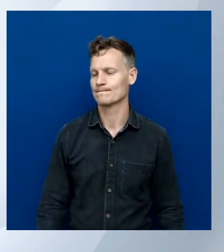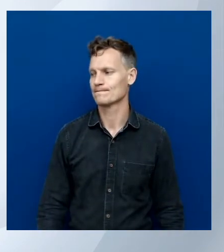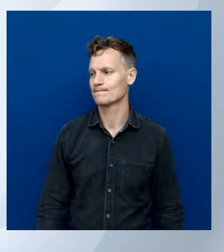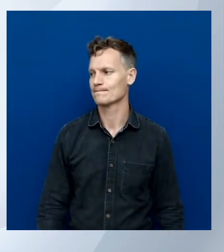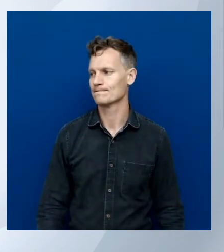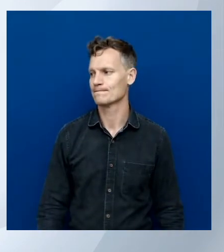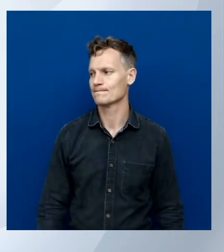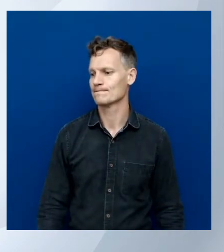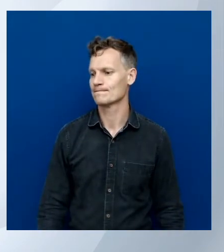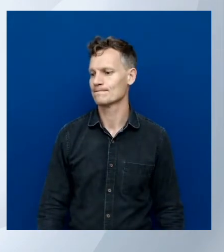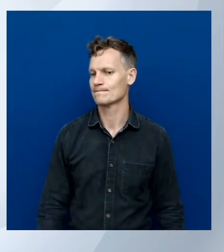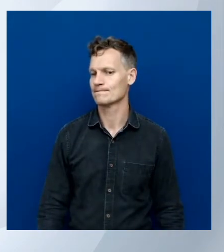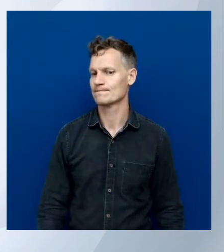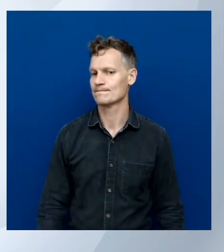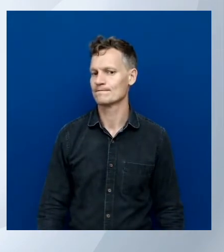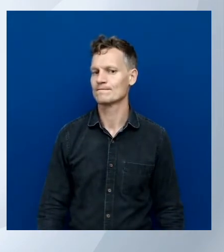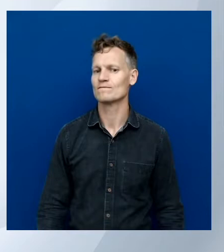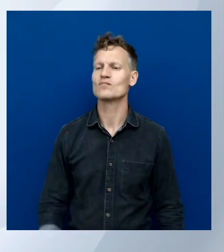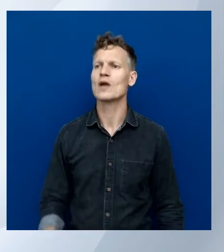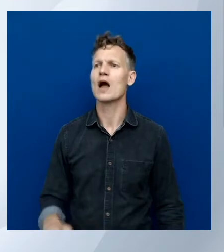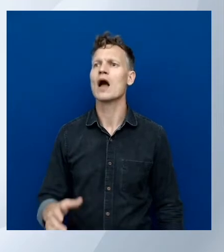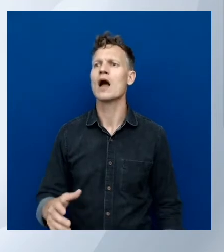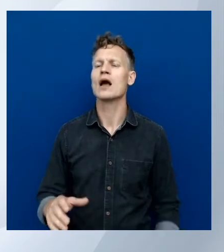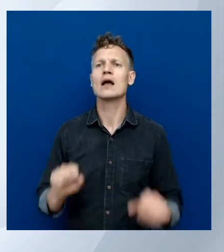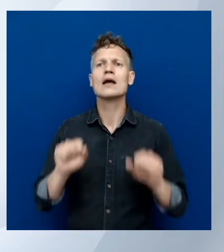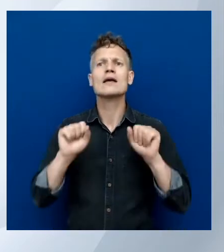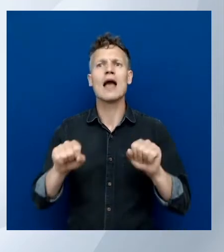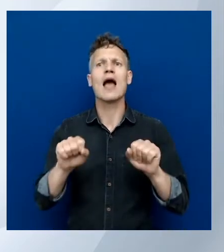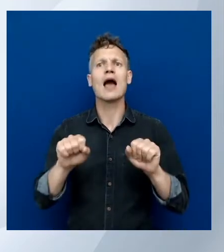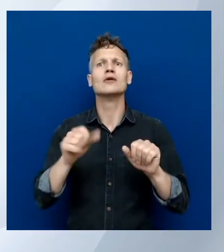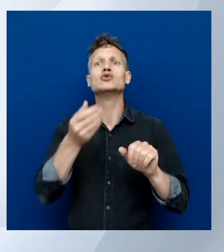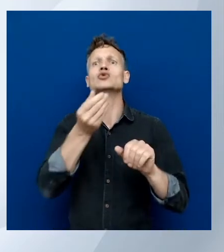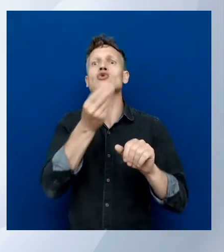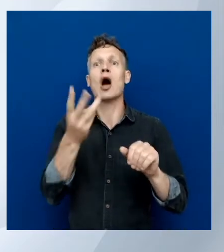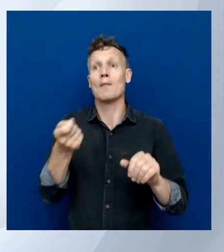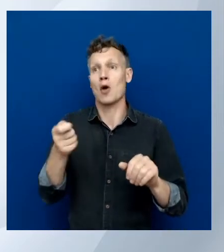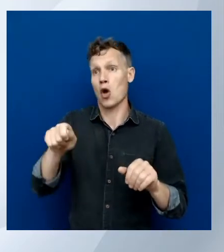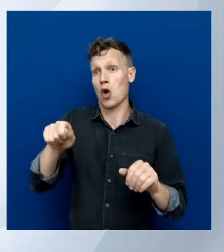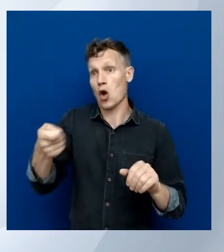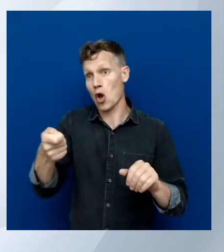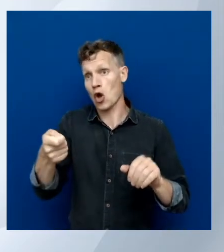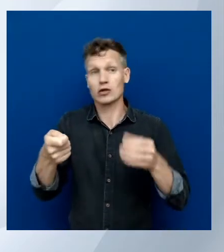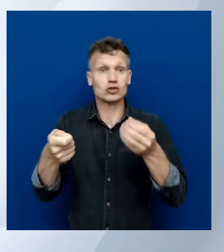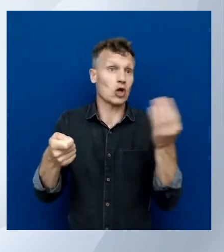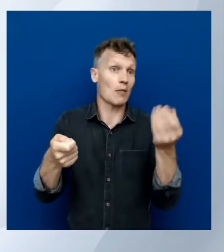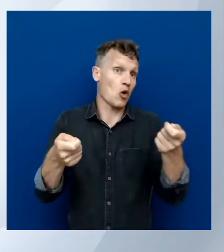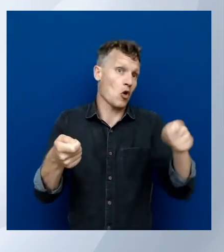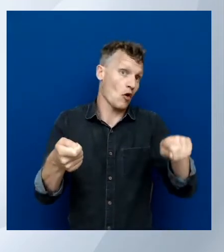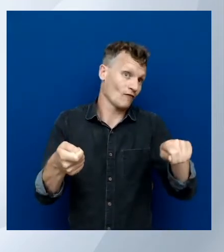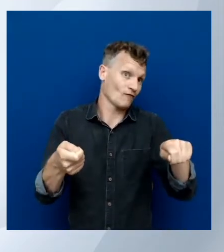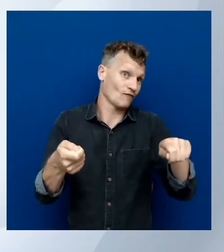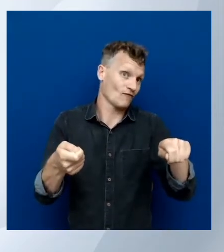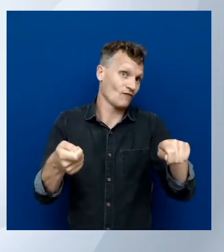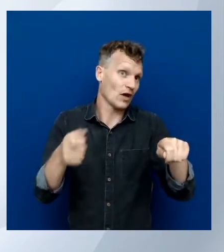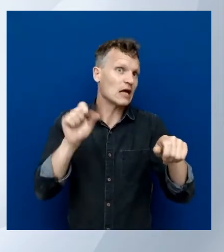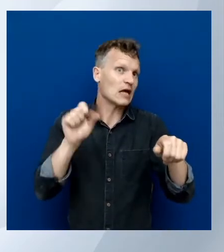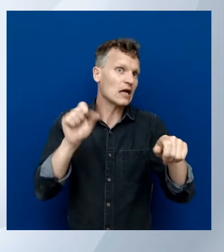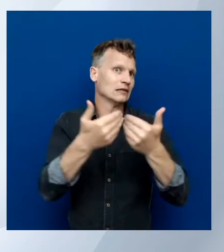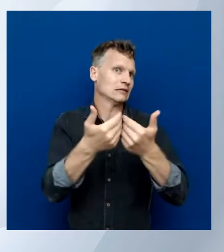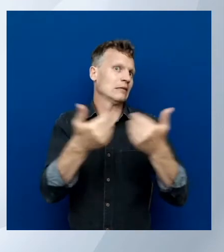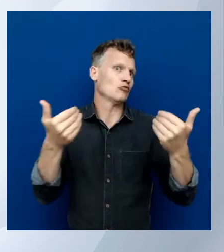environments where it's not enabled, and on the other it can be enabled. So you have the freedom